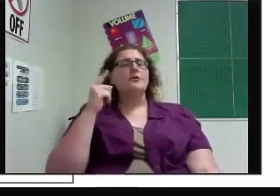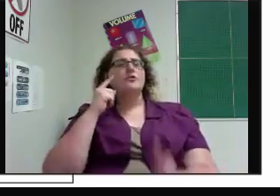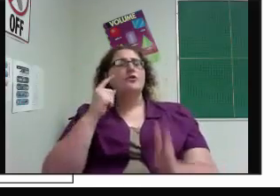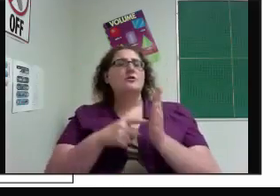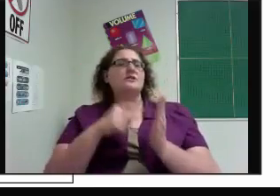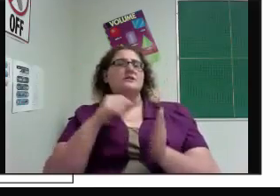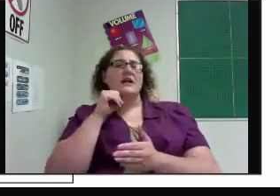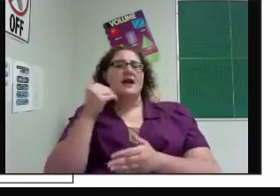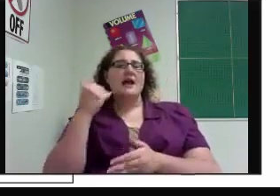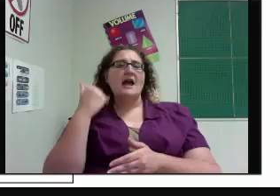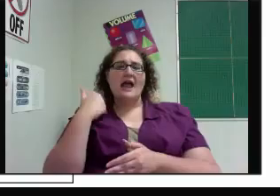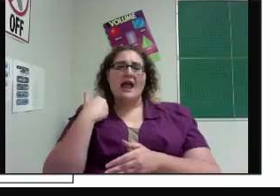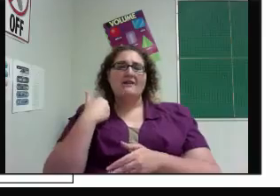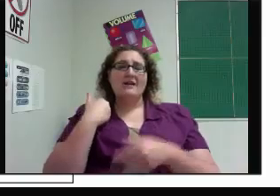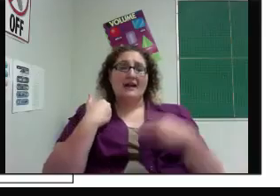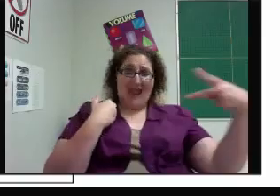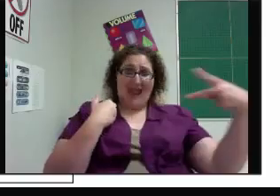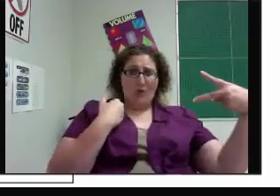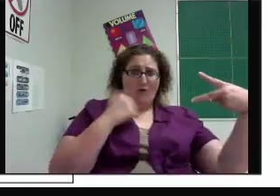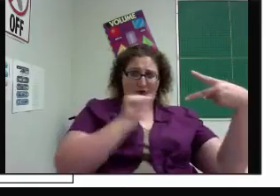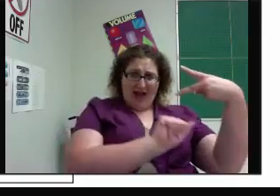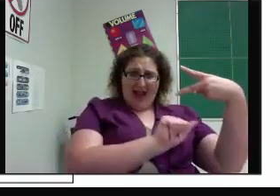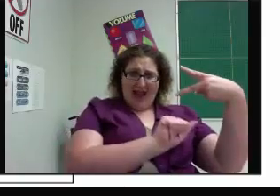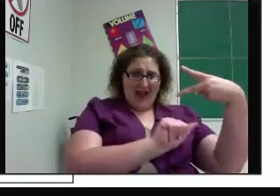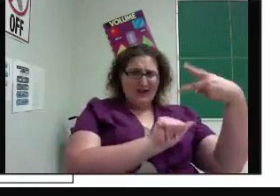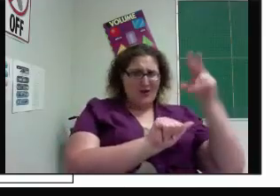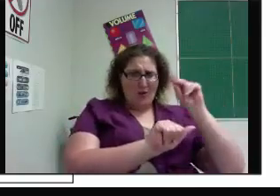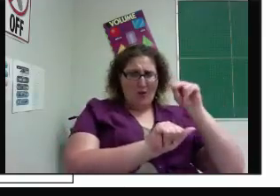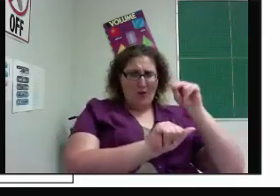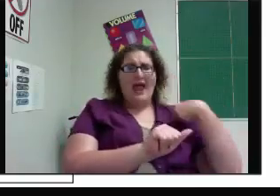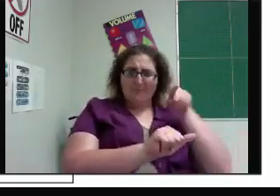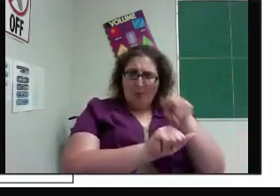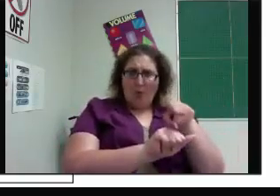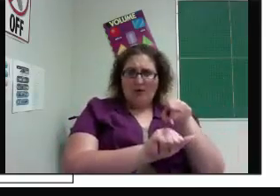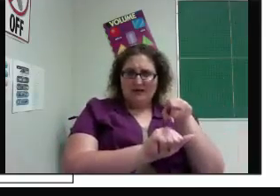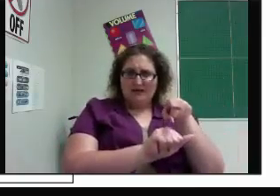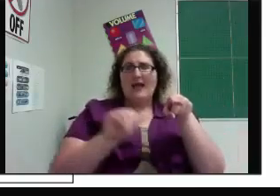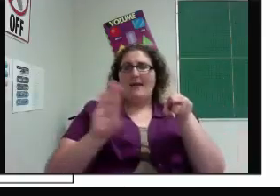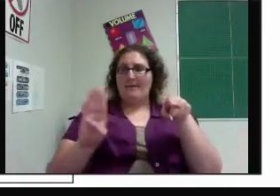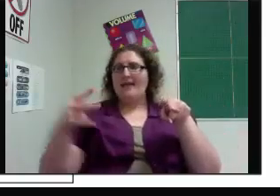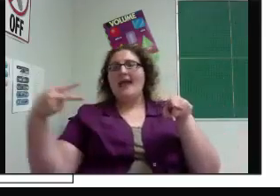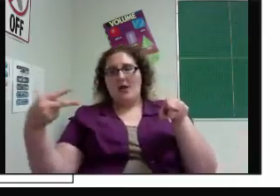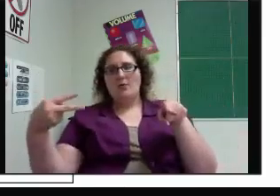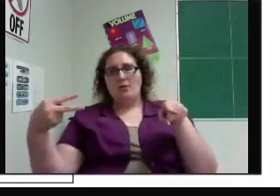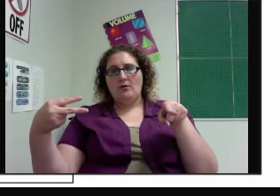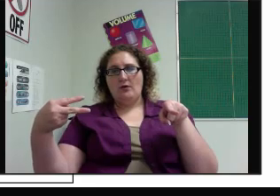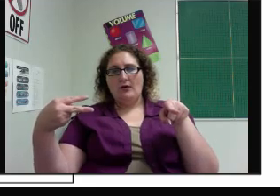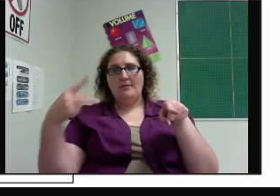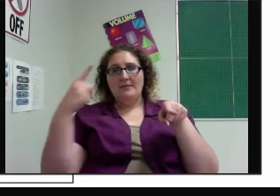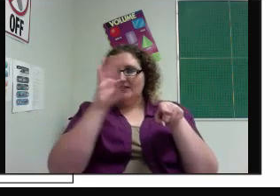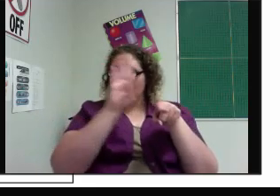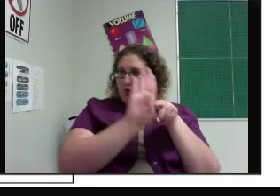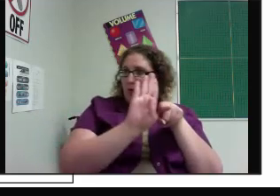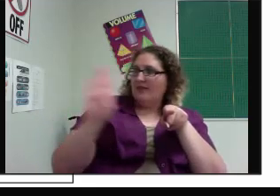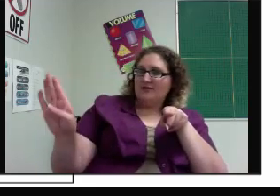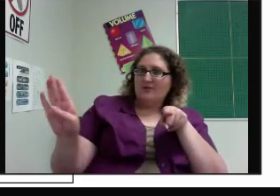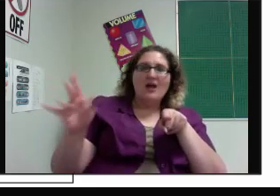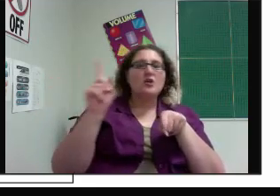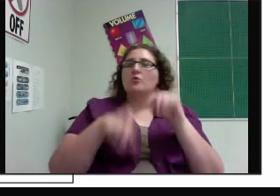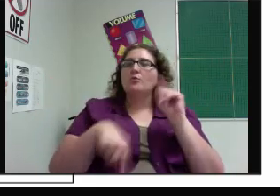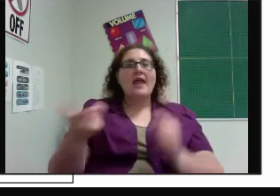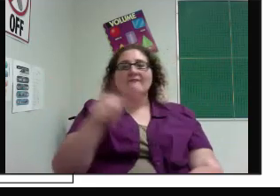an arrow over the A. That indicates that that is the starting point and it's going in the direction towards B. You can't, the order does matter